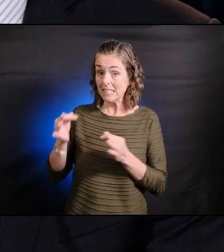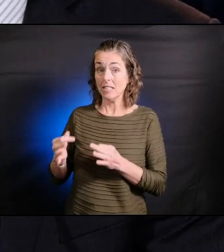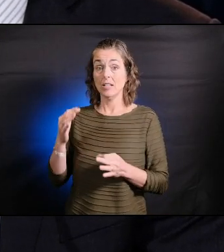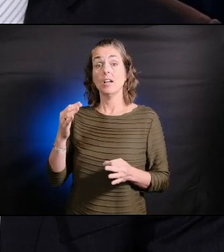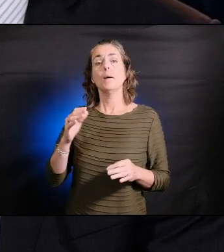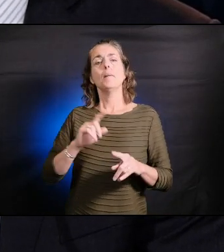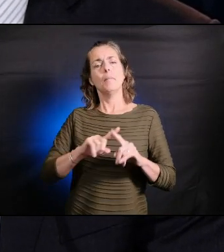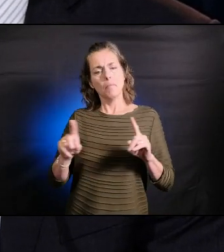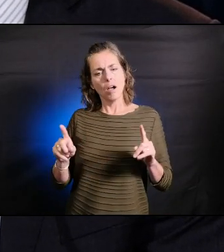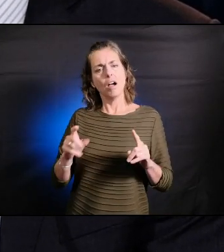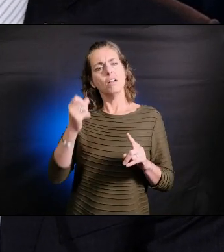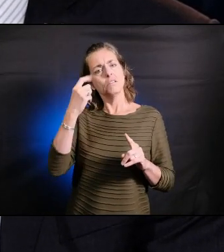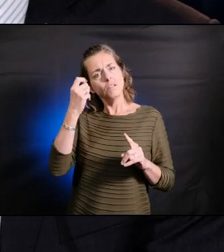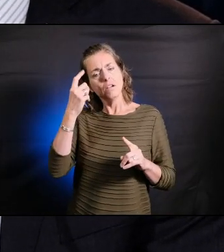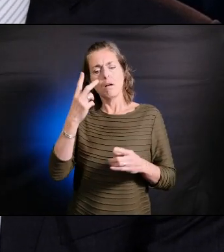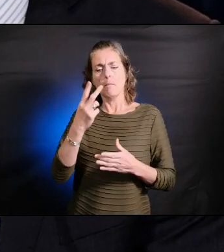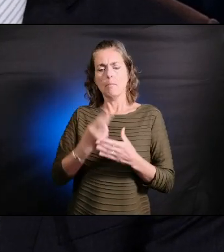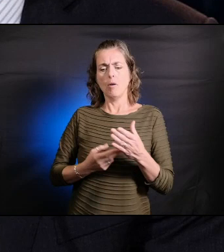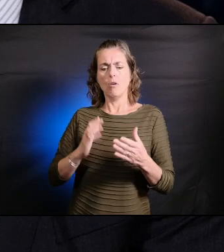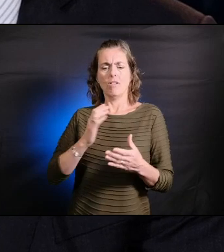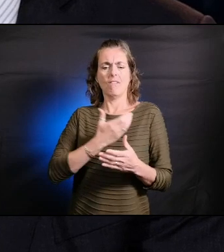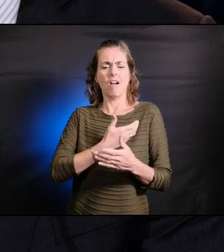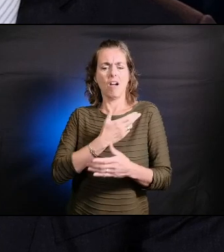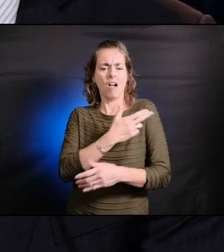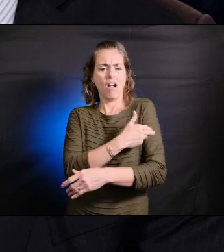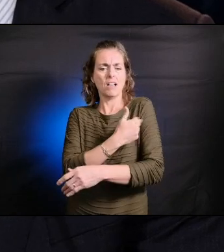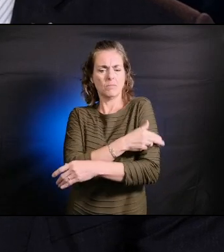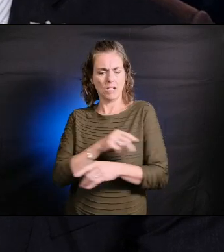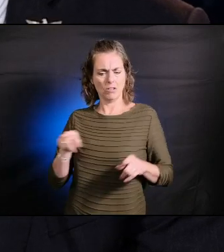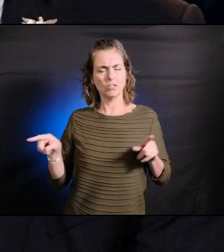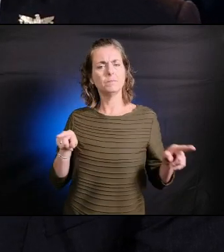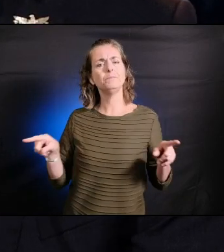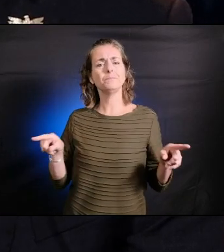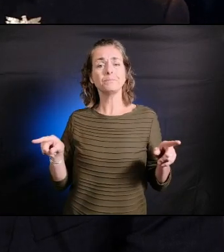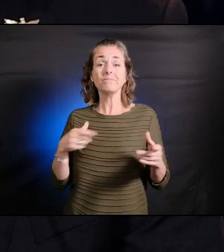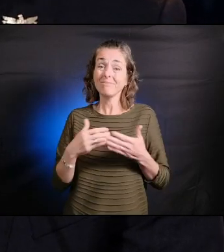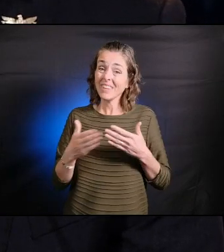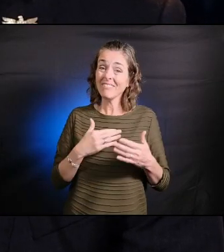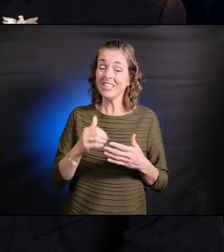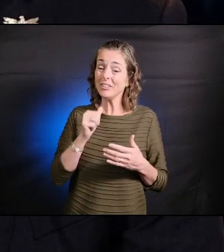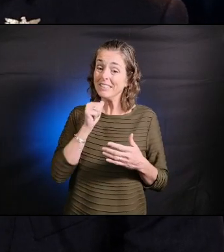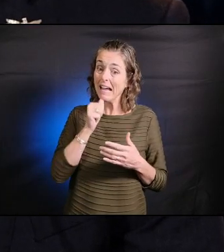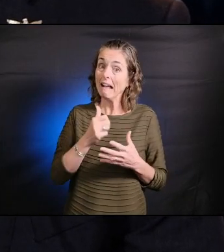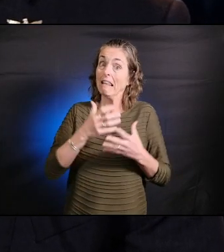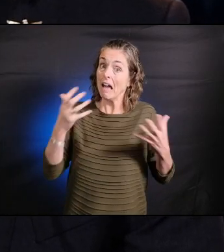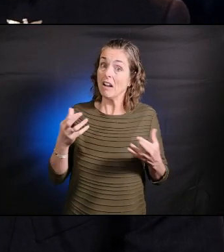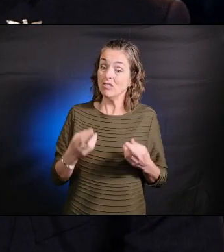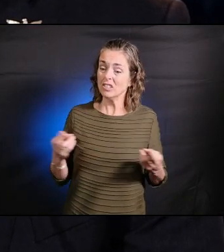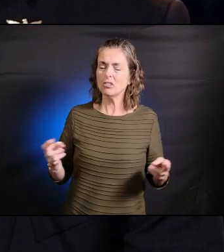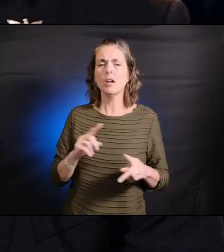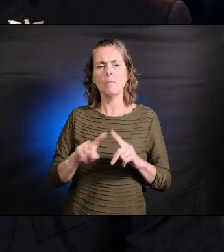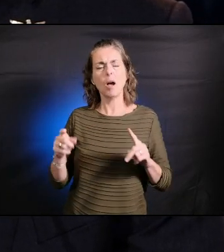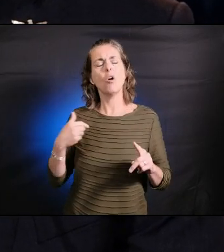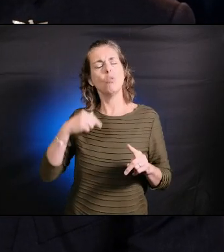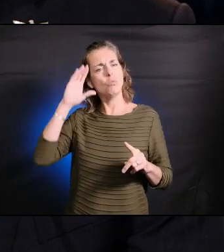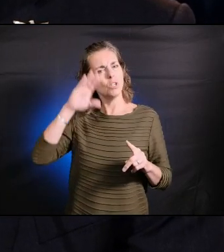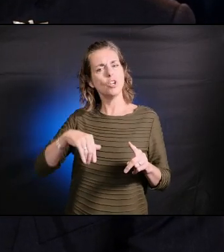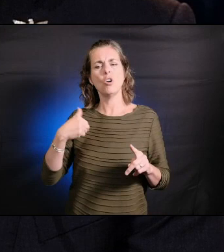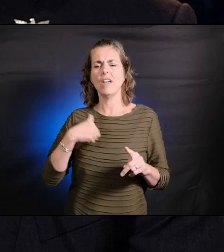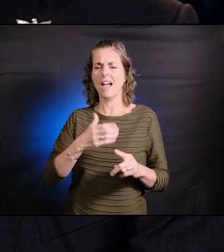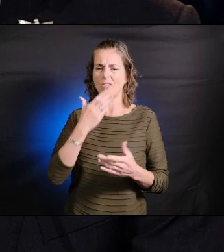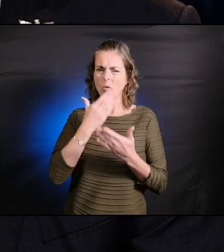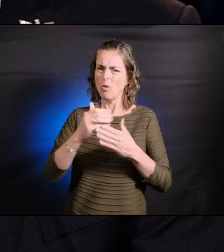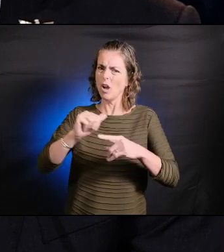have scarce resources, but we were confident that at those hospitals we have well-trained medical